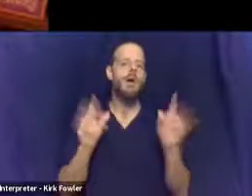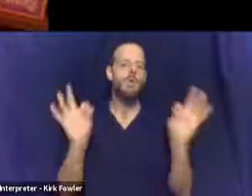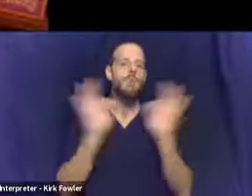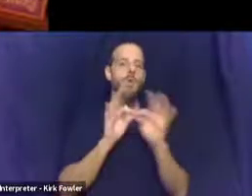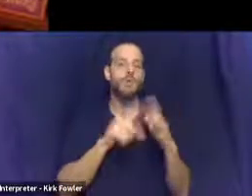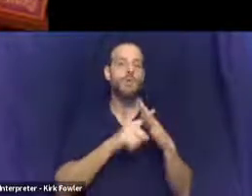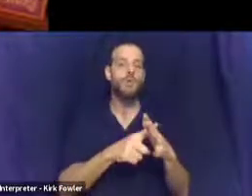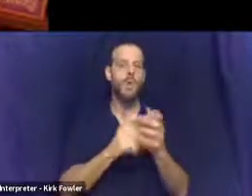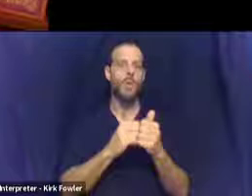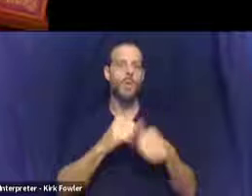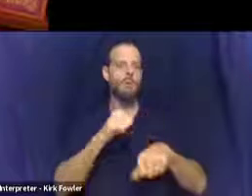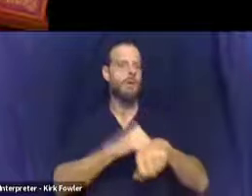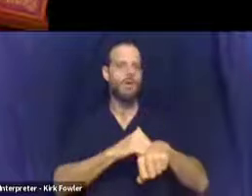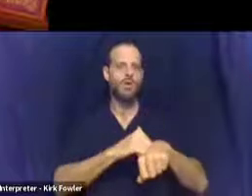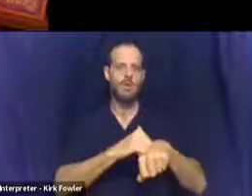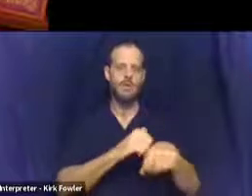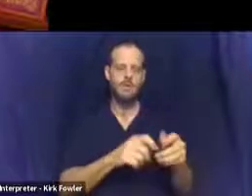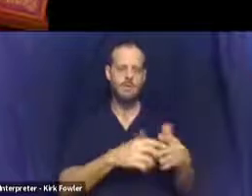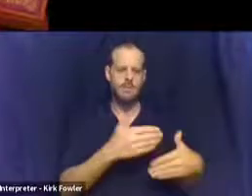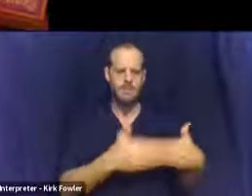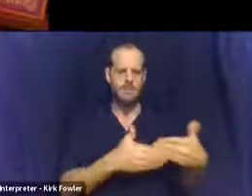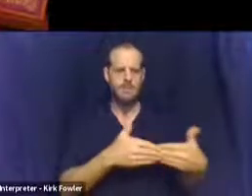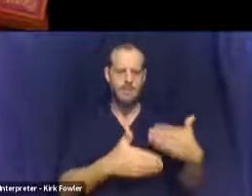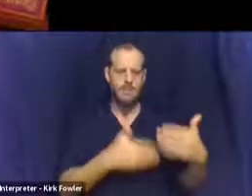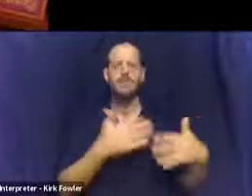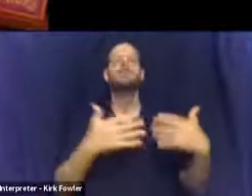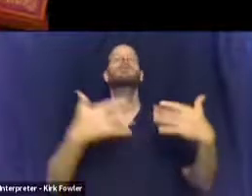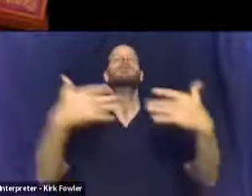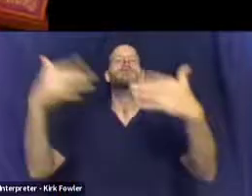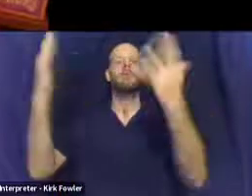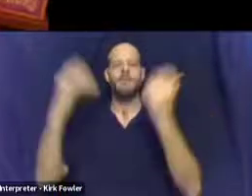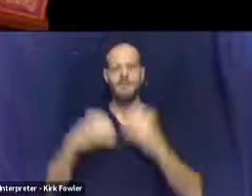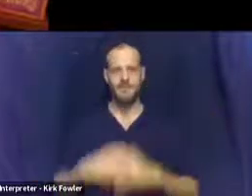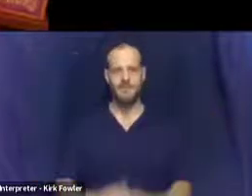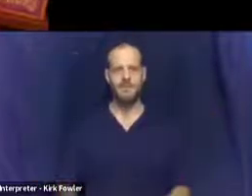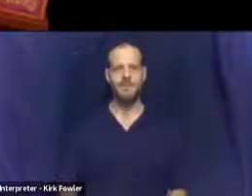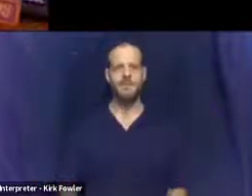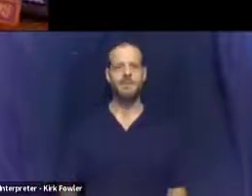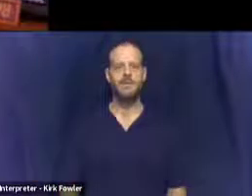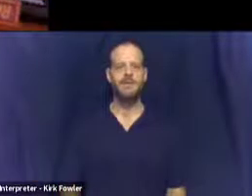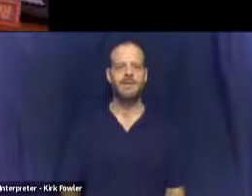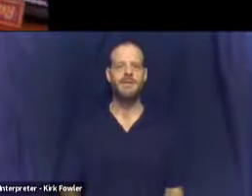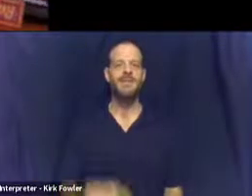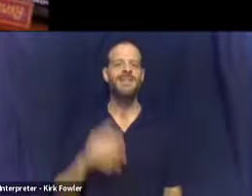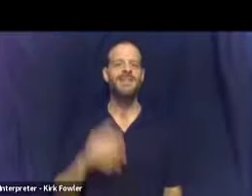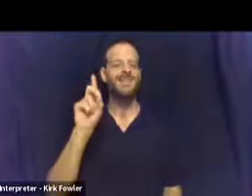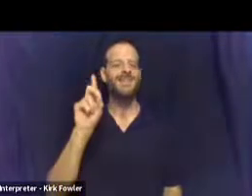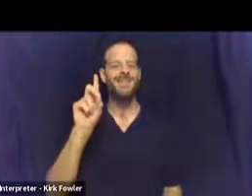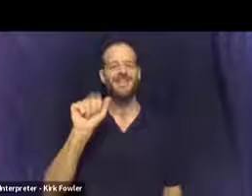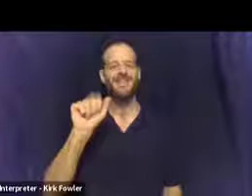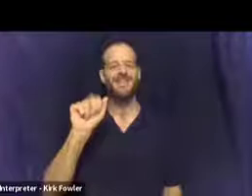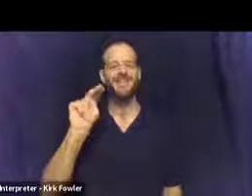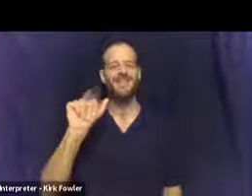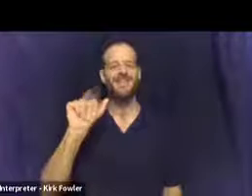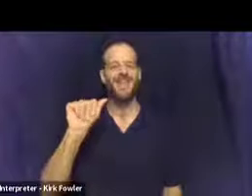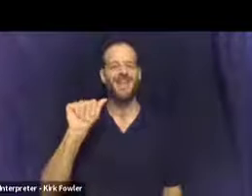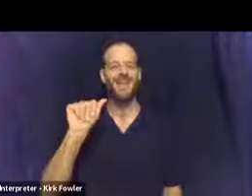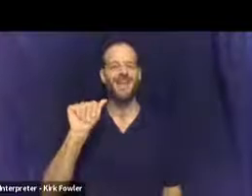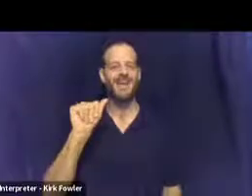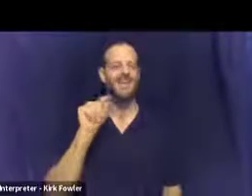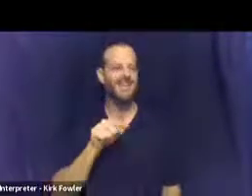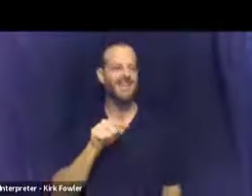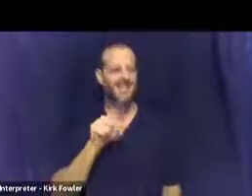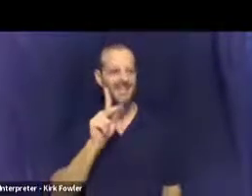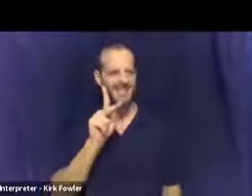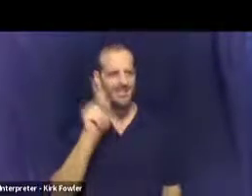acquired that information that we are identifying those symbols. And Krista, this is the issue. Yes. Sorry. Did you